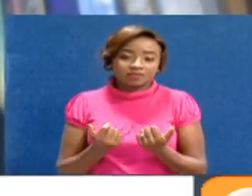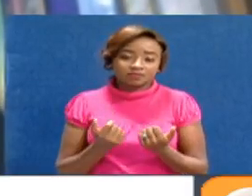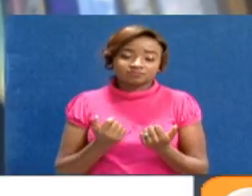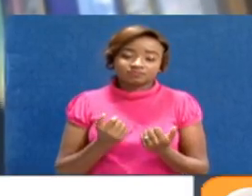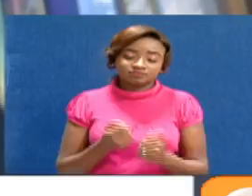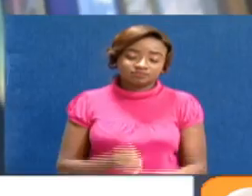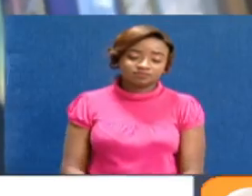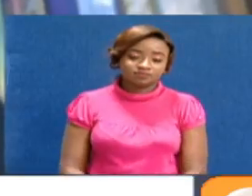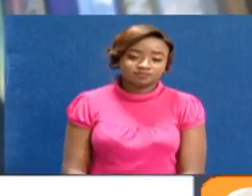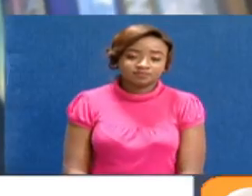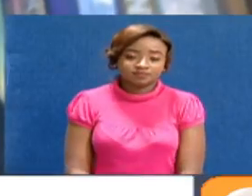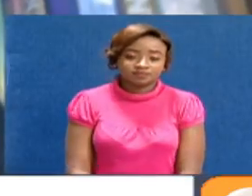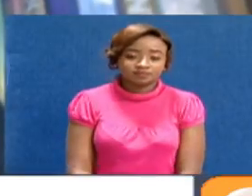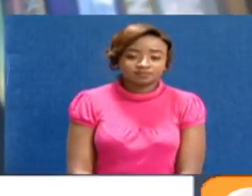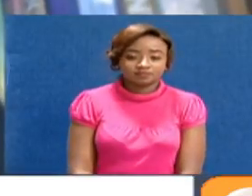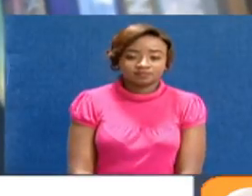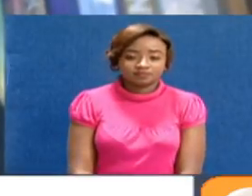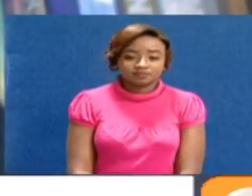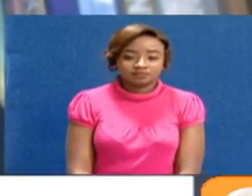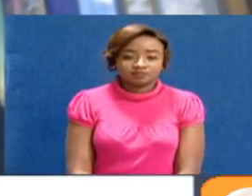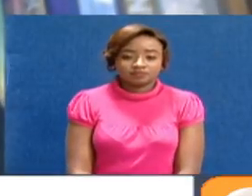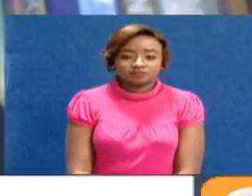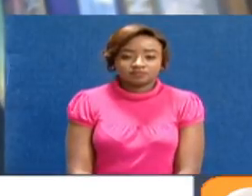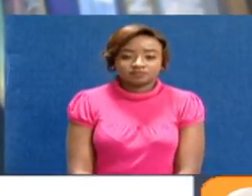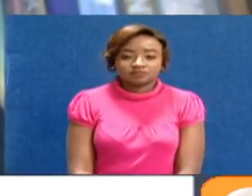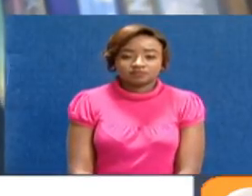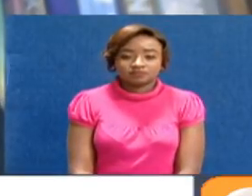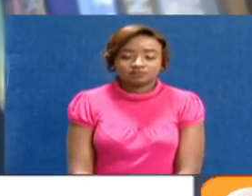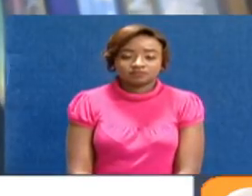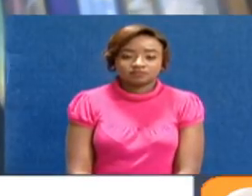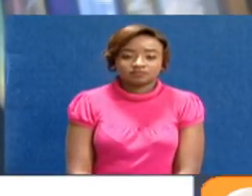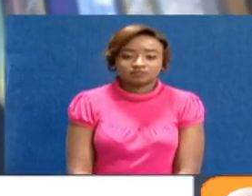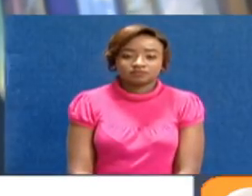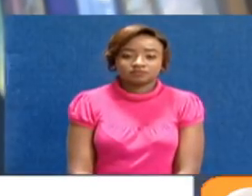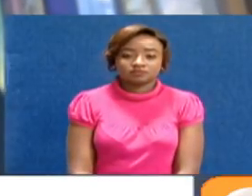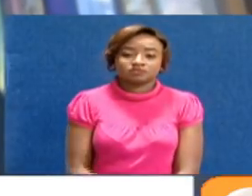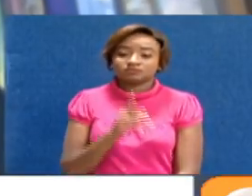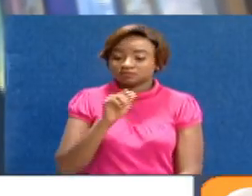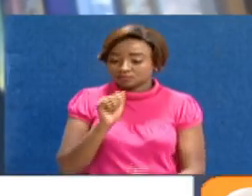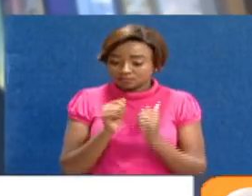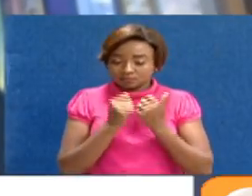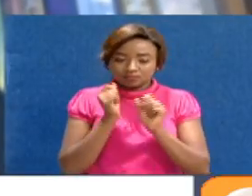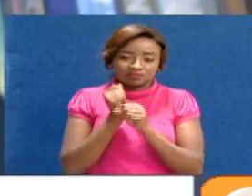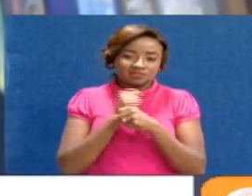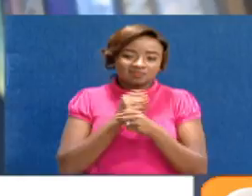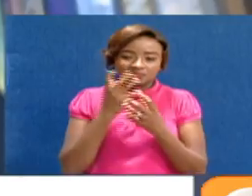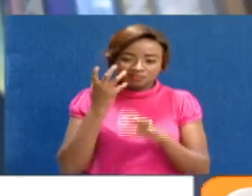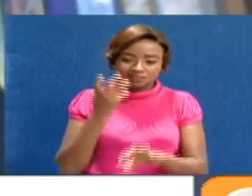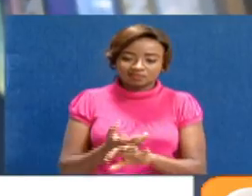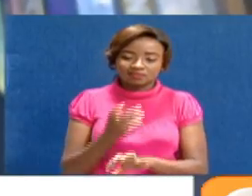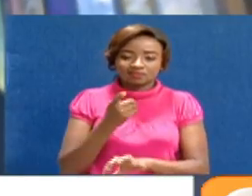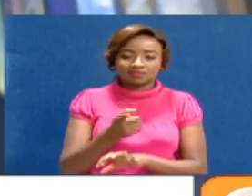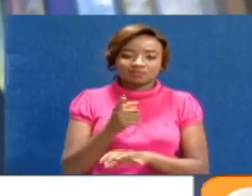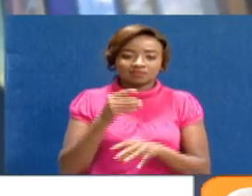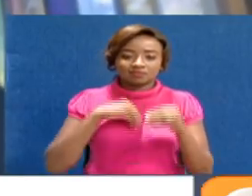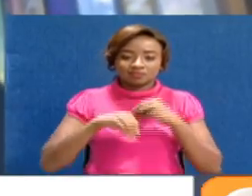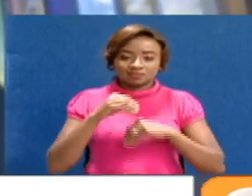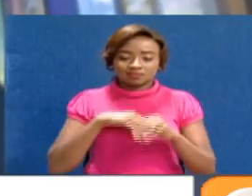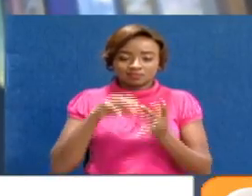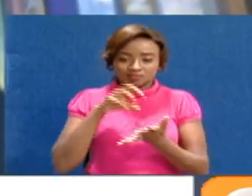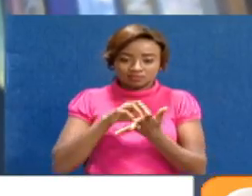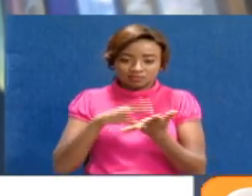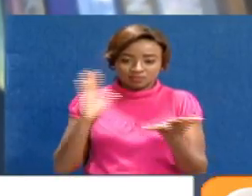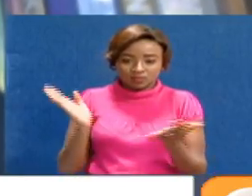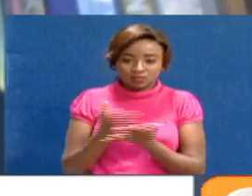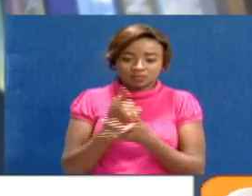There are just things that happen that then make it very easy for that corruption case to be defeated. Yeah. But then if we then be